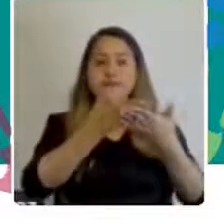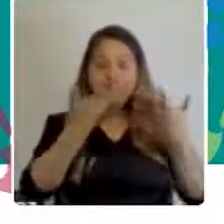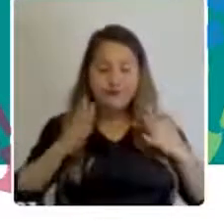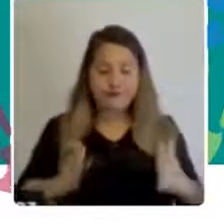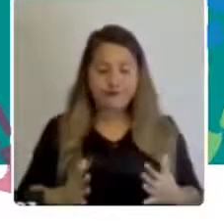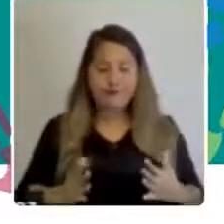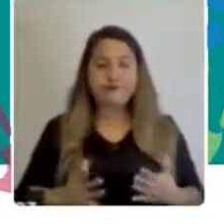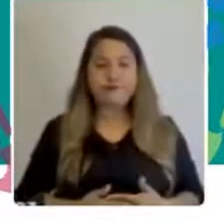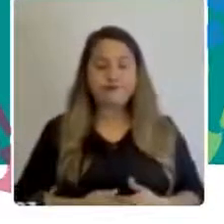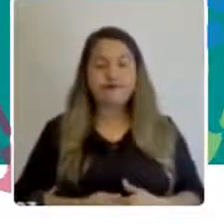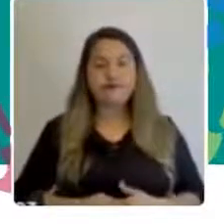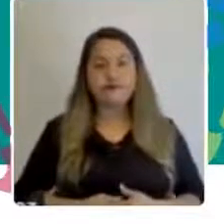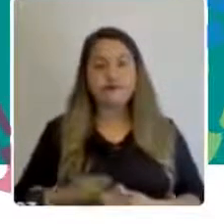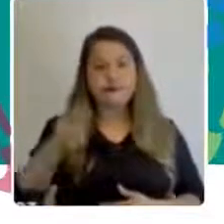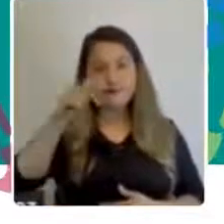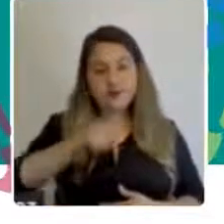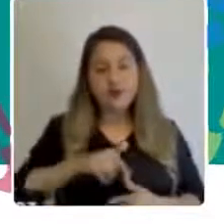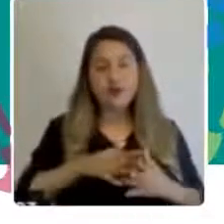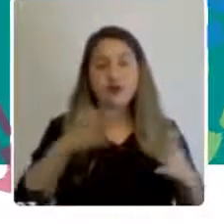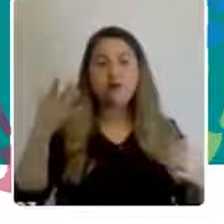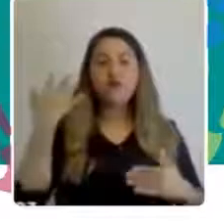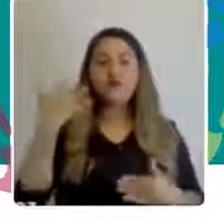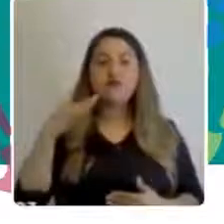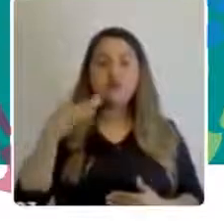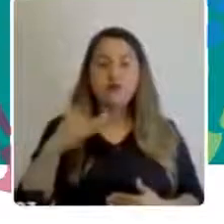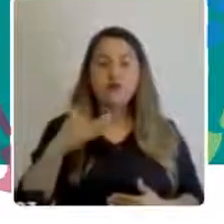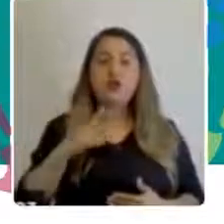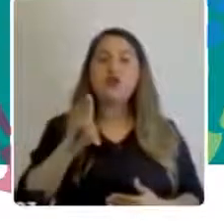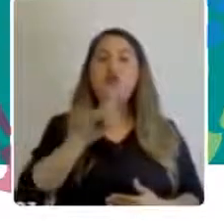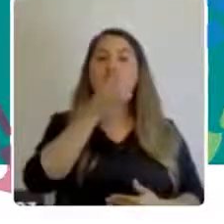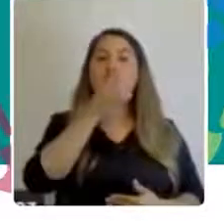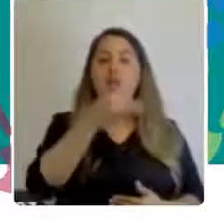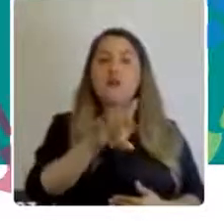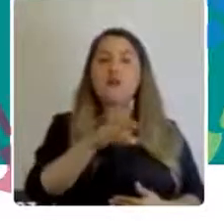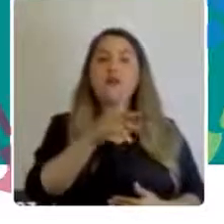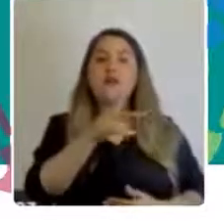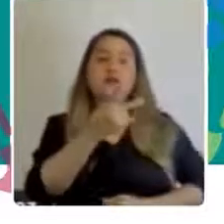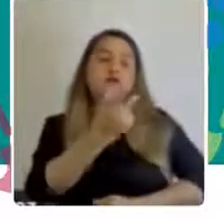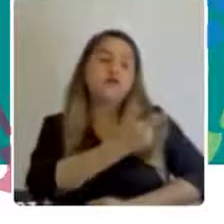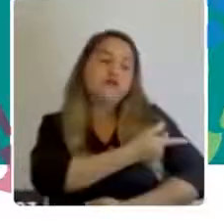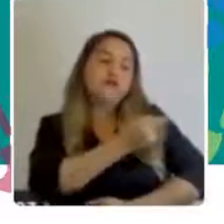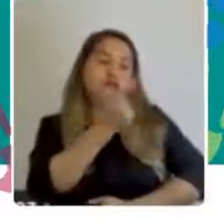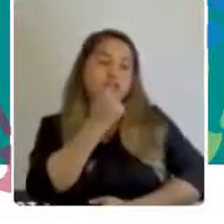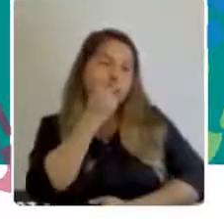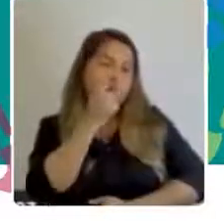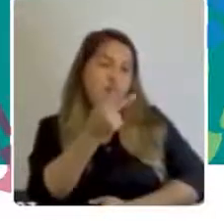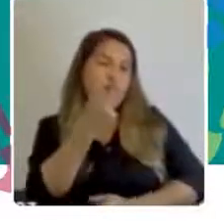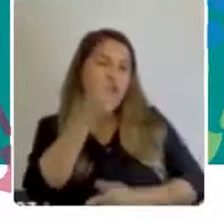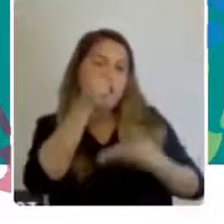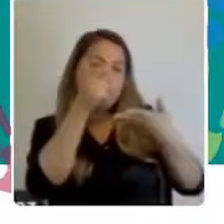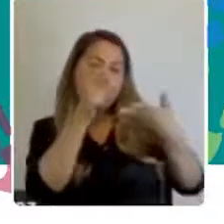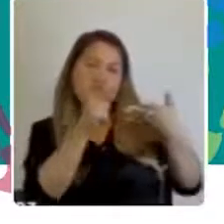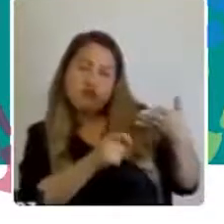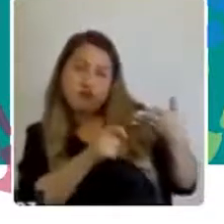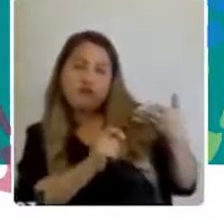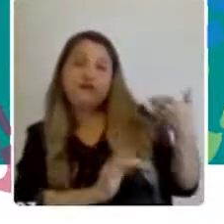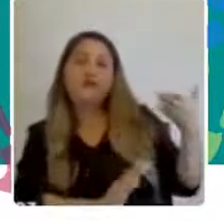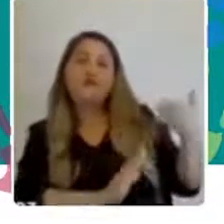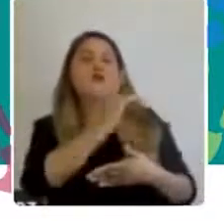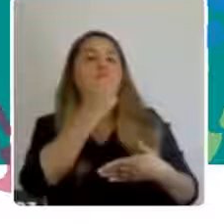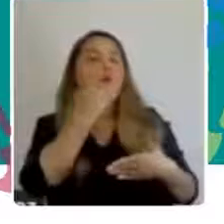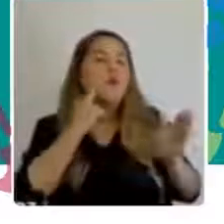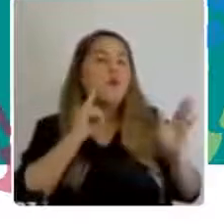a system. So we start from a test, then we perform also the confirmation, the diagnosis